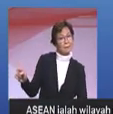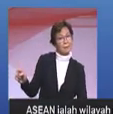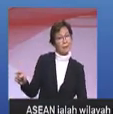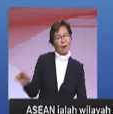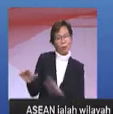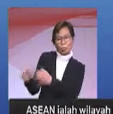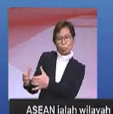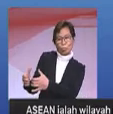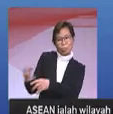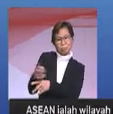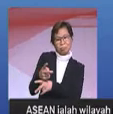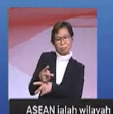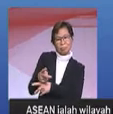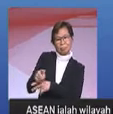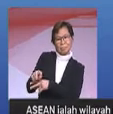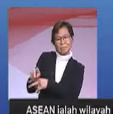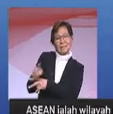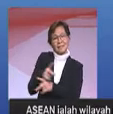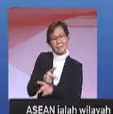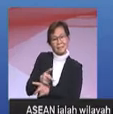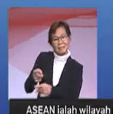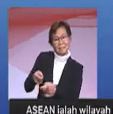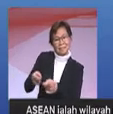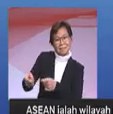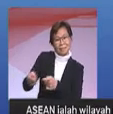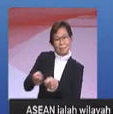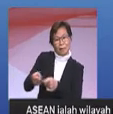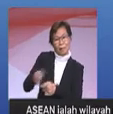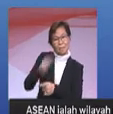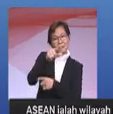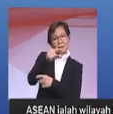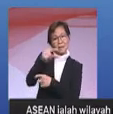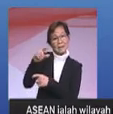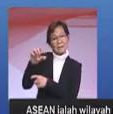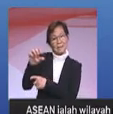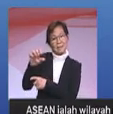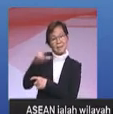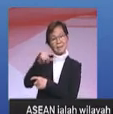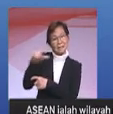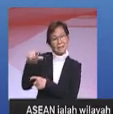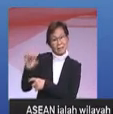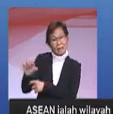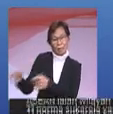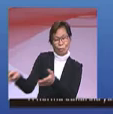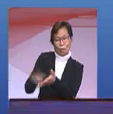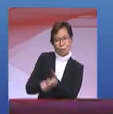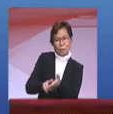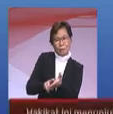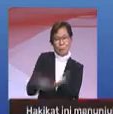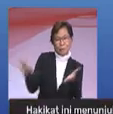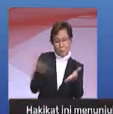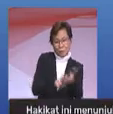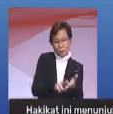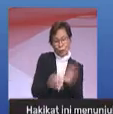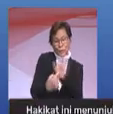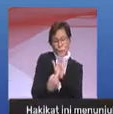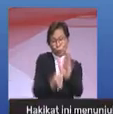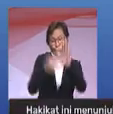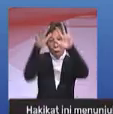Group of Governmental Experts, or GGE report. This statement demonstrates